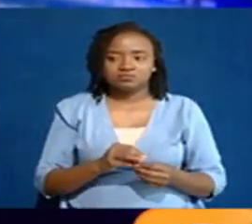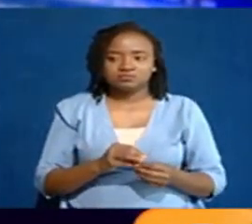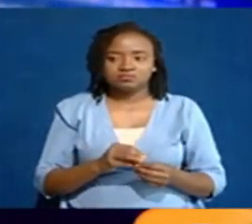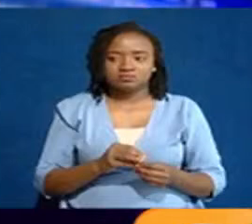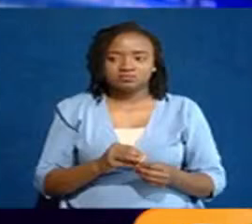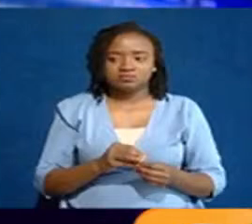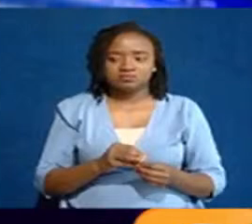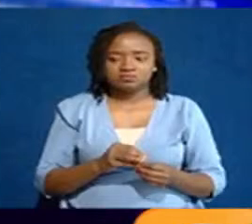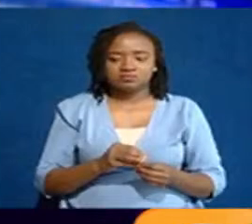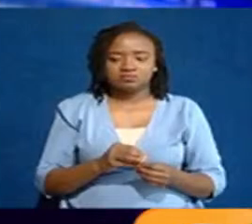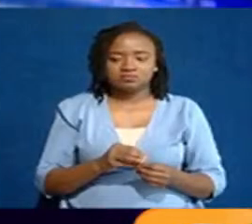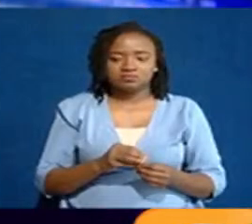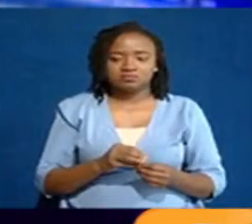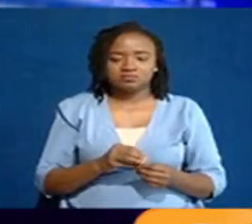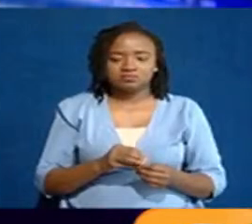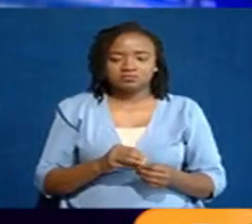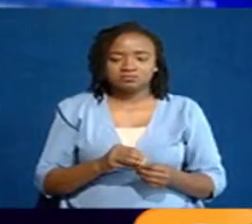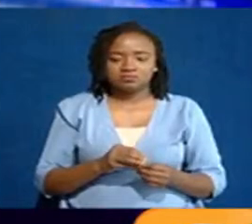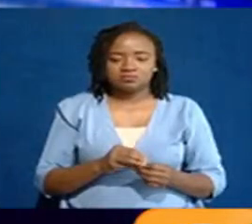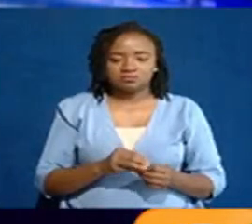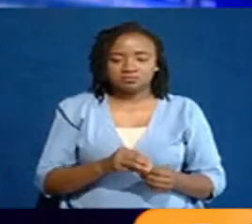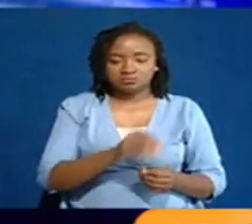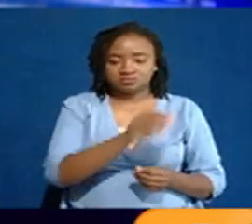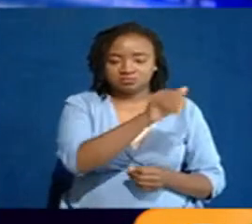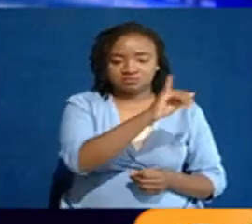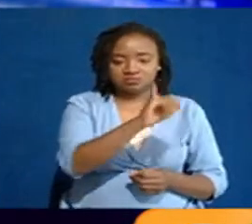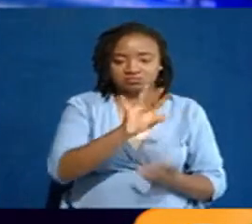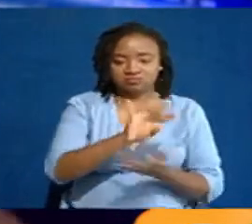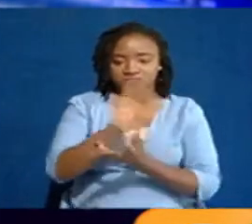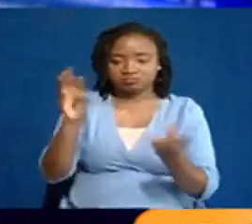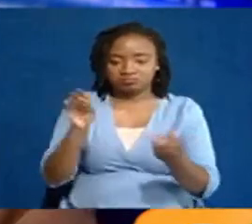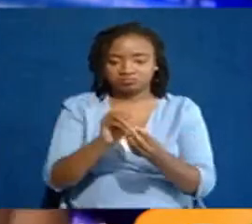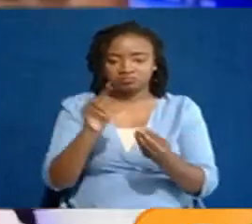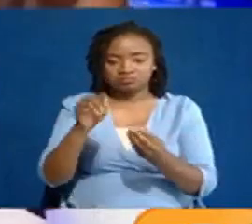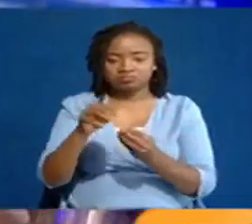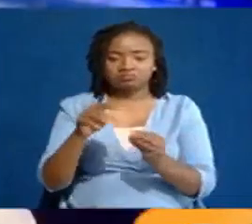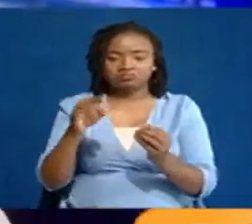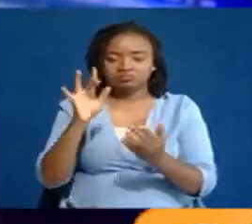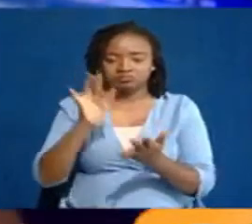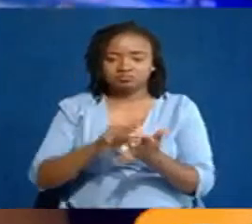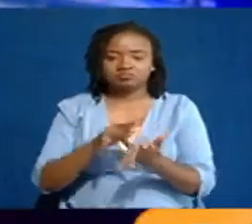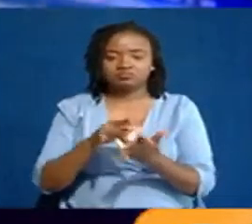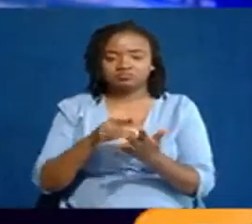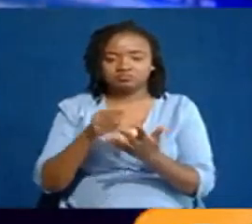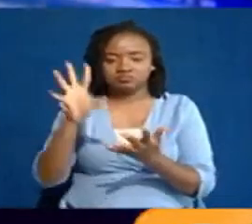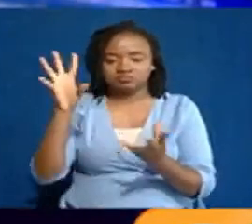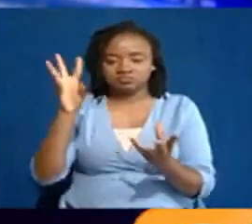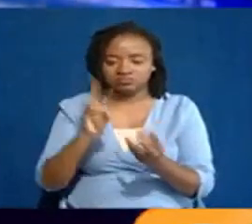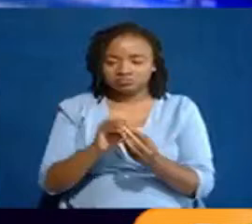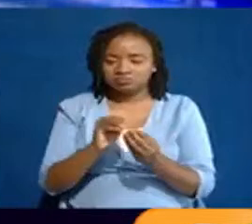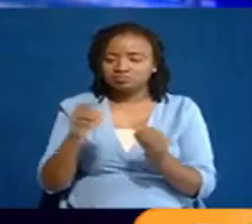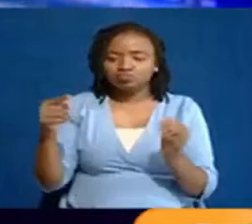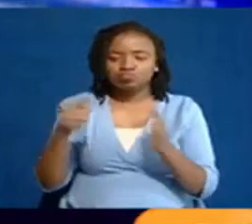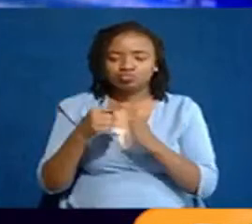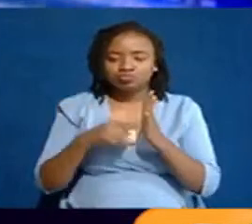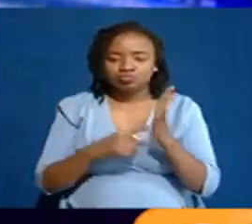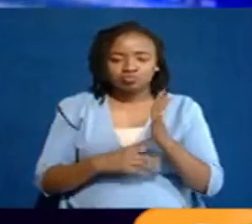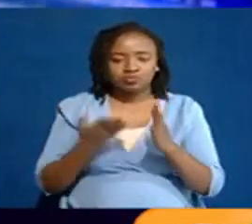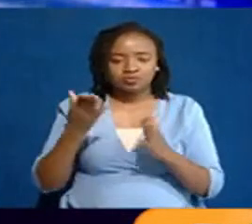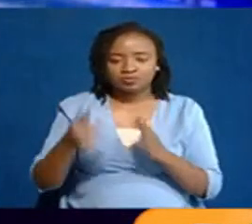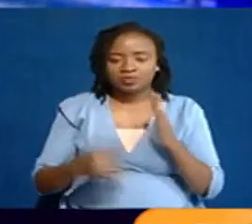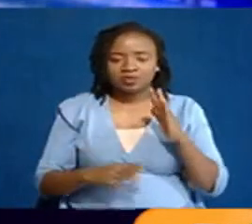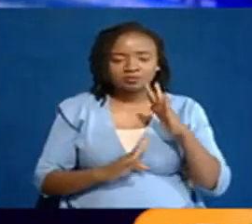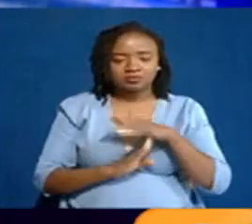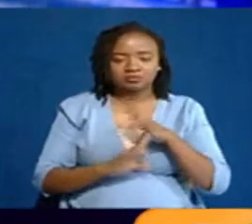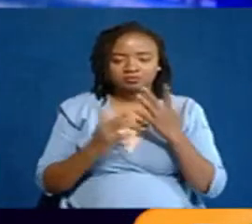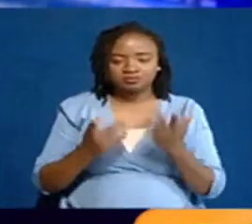the AI summary is just there to help highlight and summarize the long text and give them the key points, as well